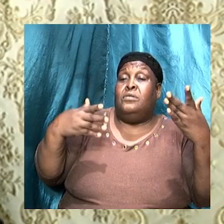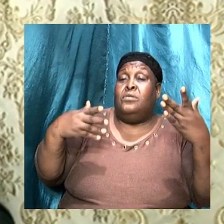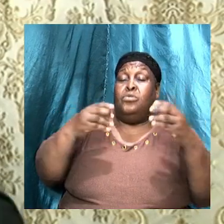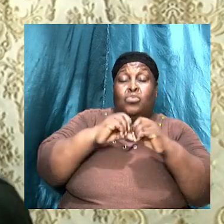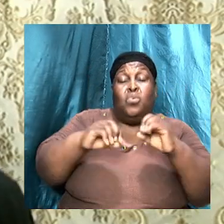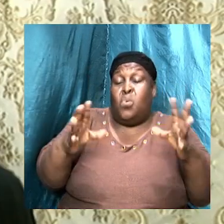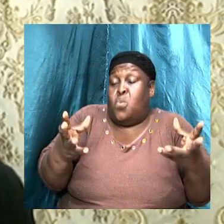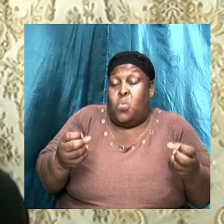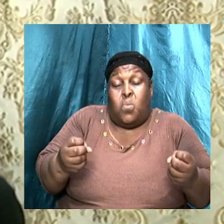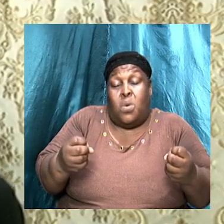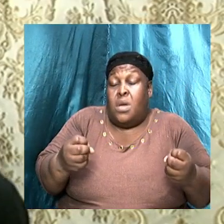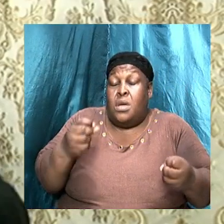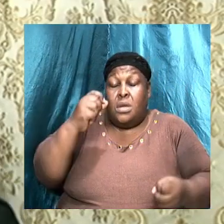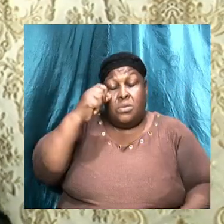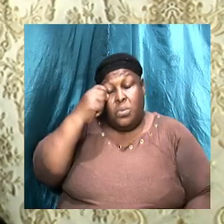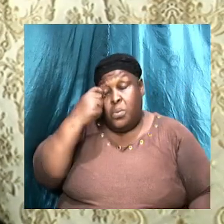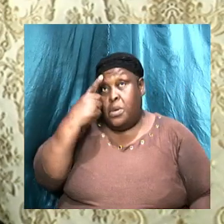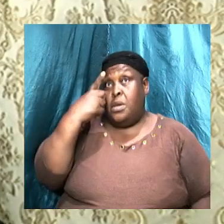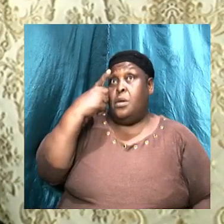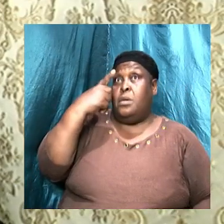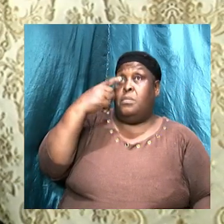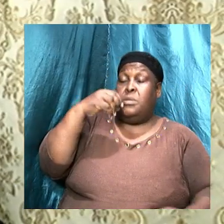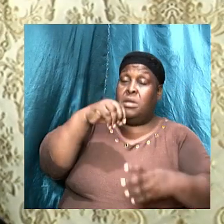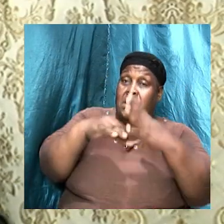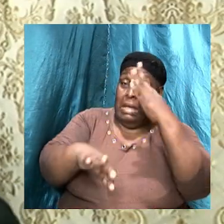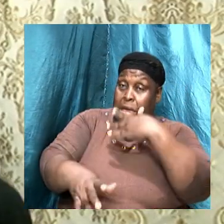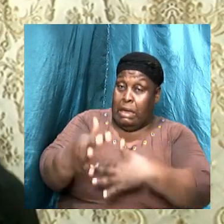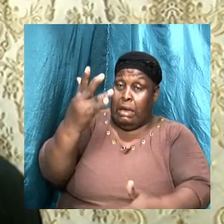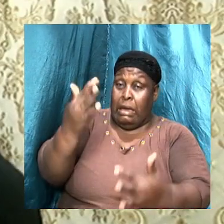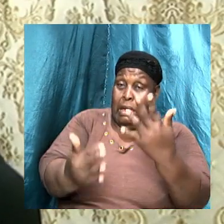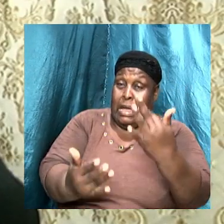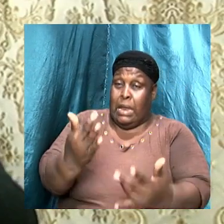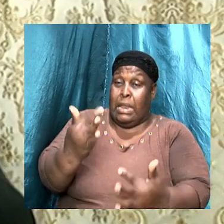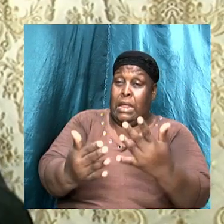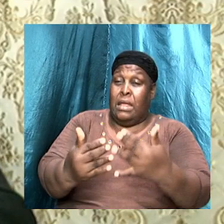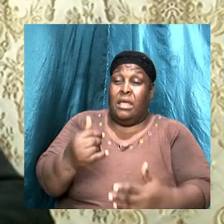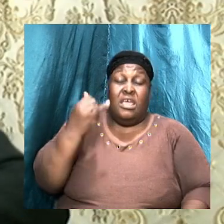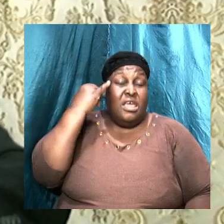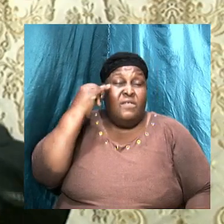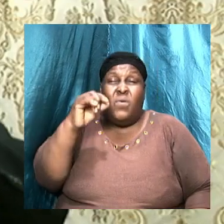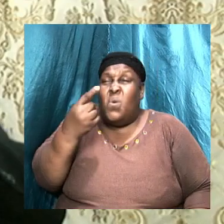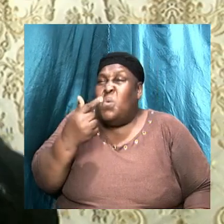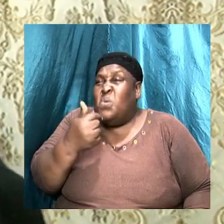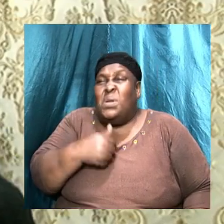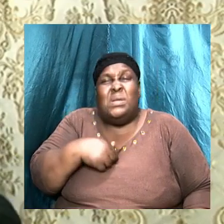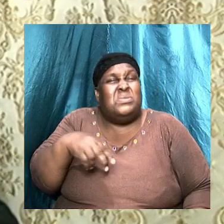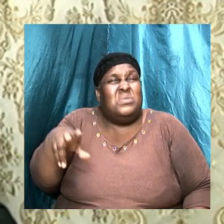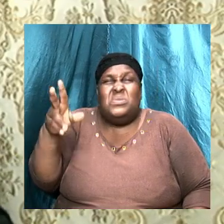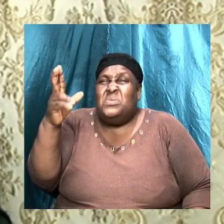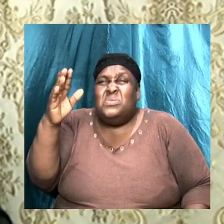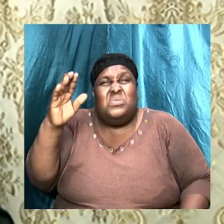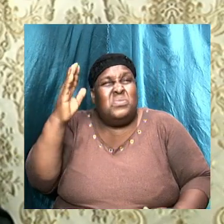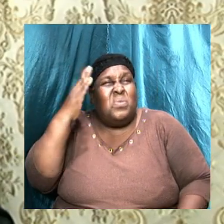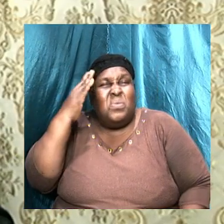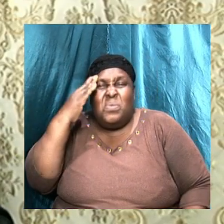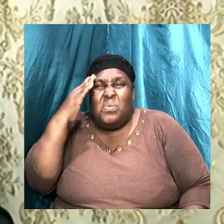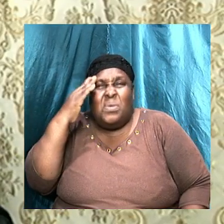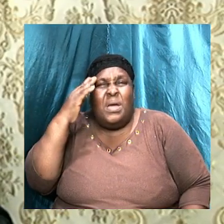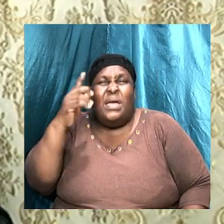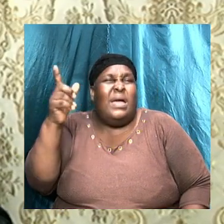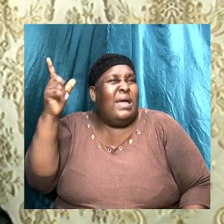hell. Somebody don't want to wake up in hell and say, look here, if I had only knew. If I had only listened to what the minister said.